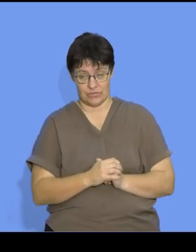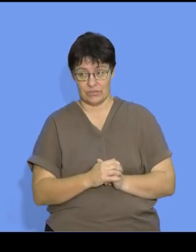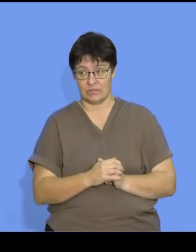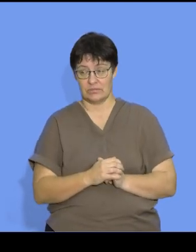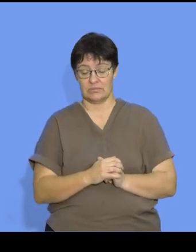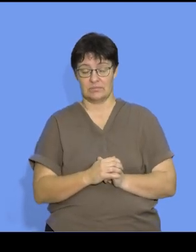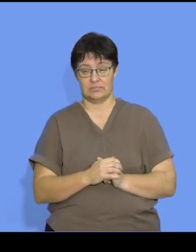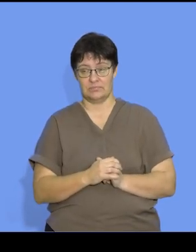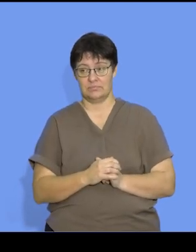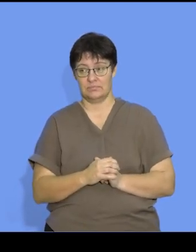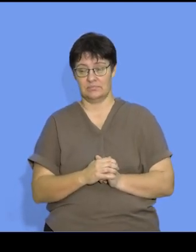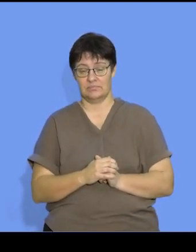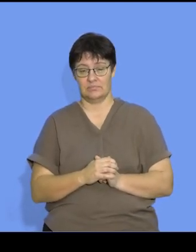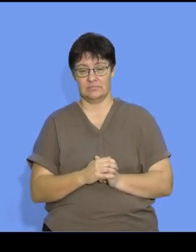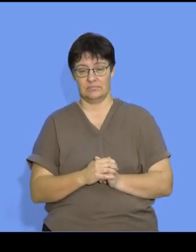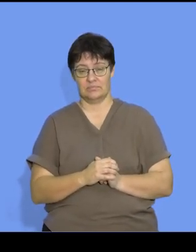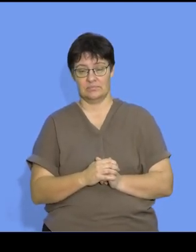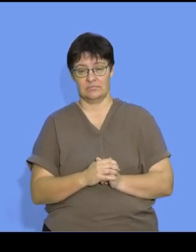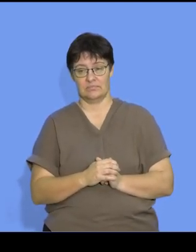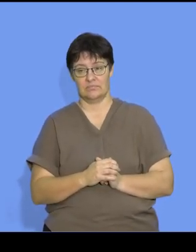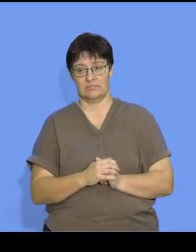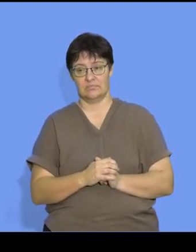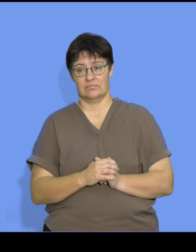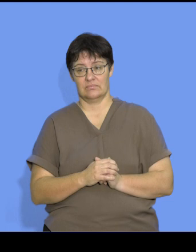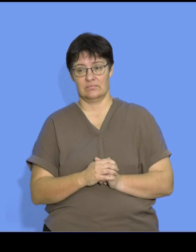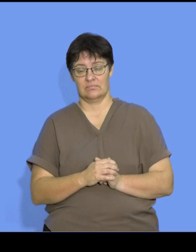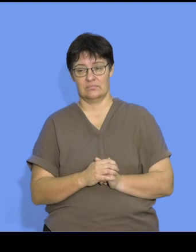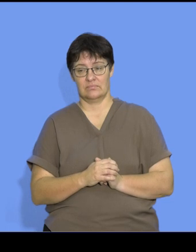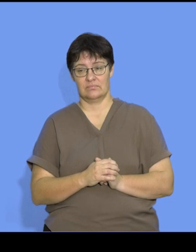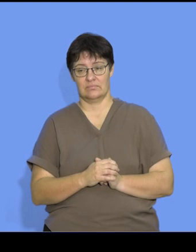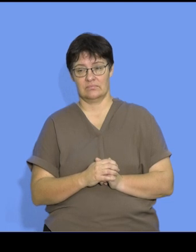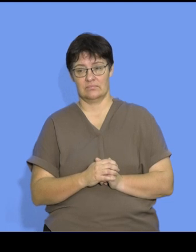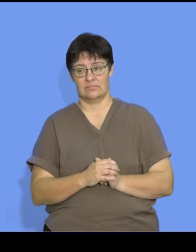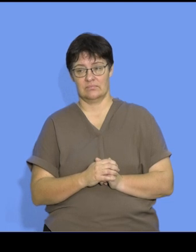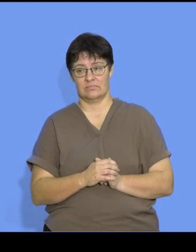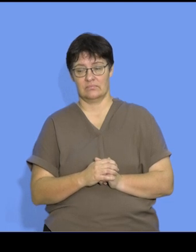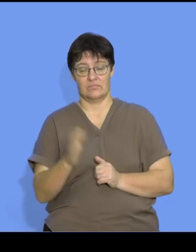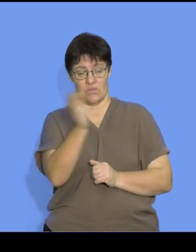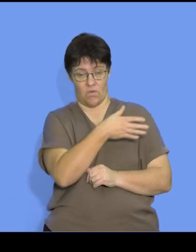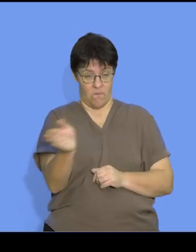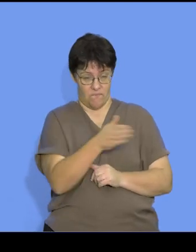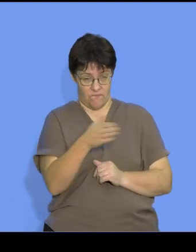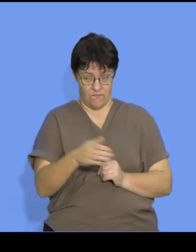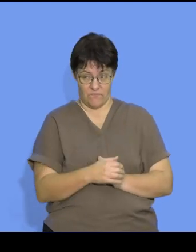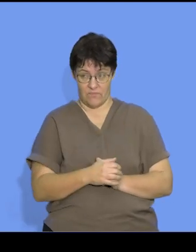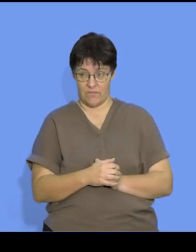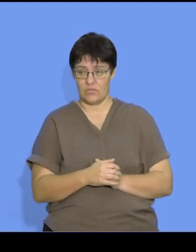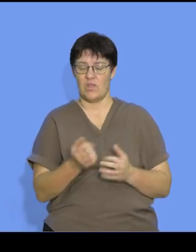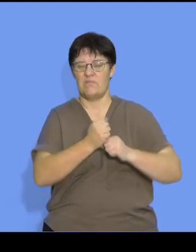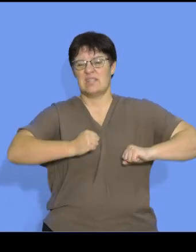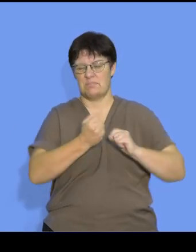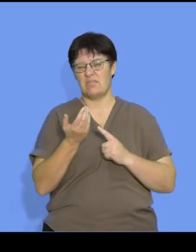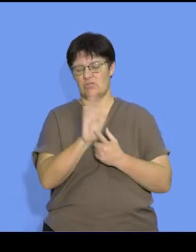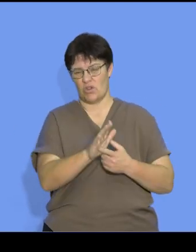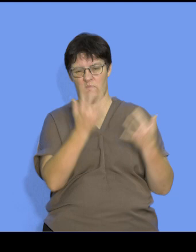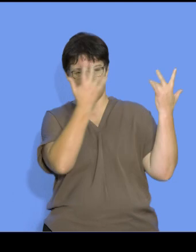of positive 2. Now I'm going to erase this working just so I've got some space to show my working out